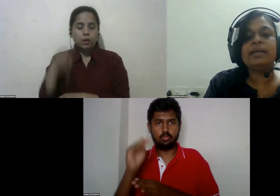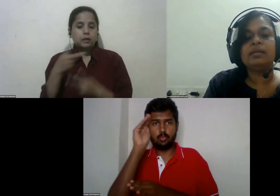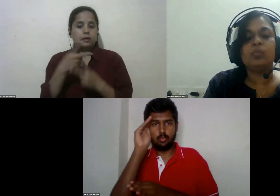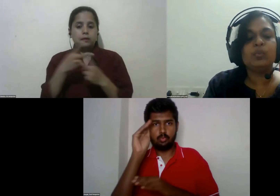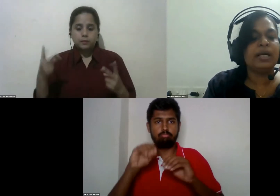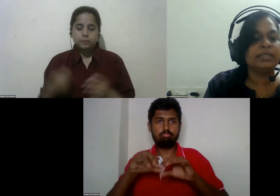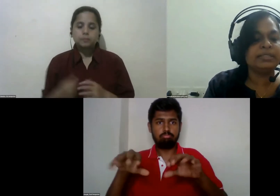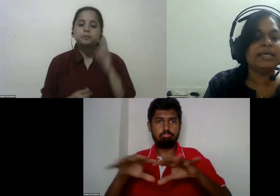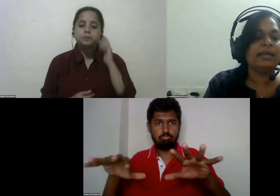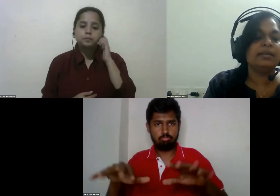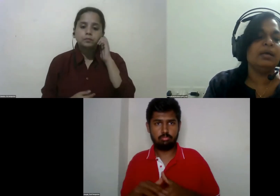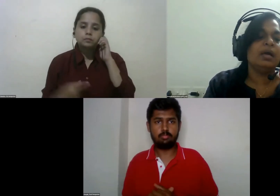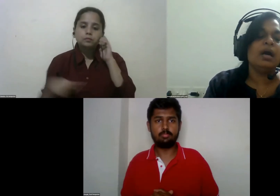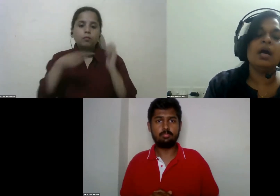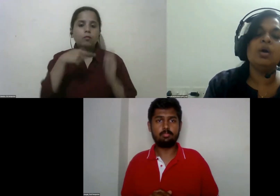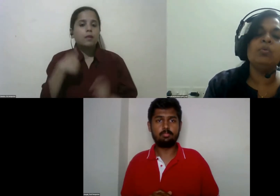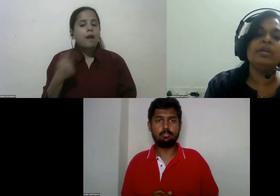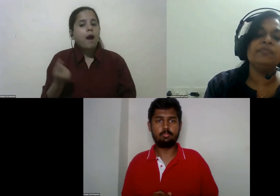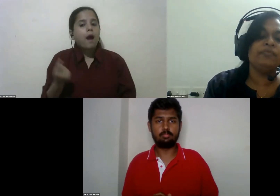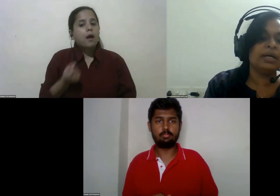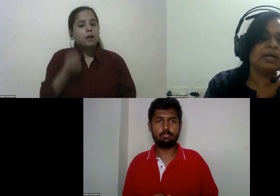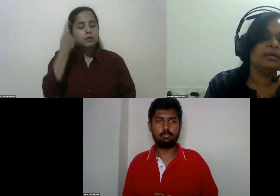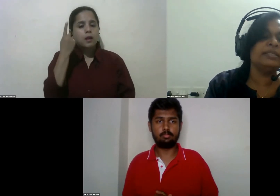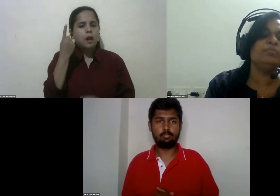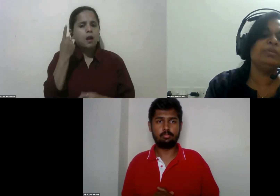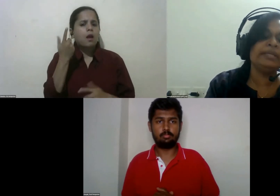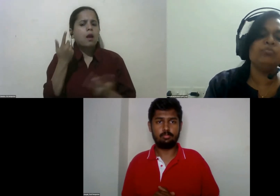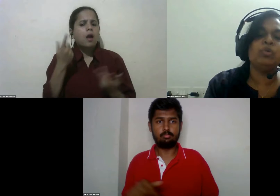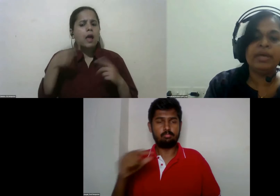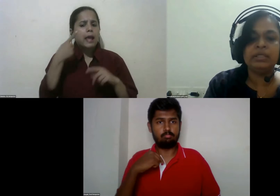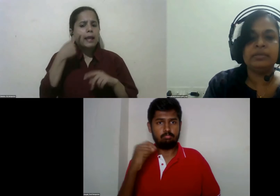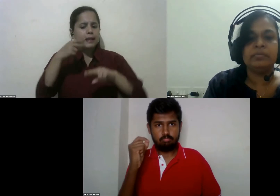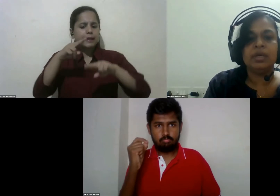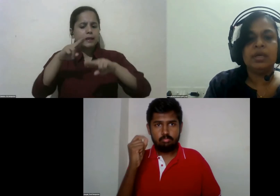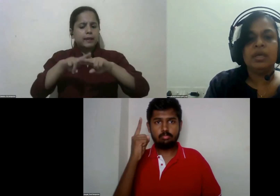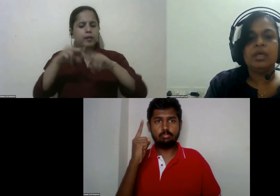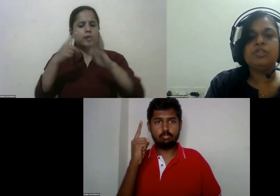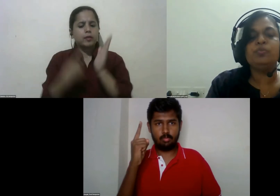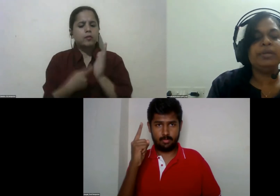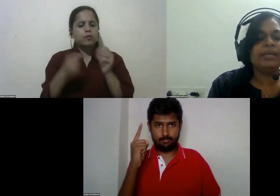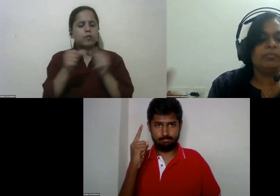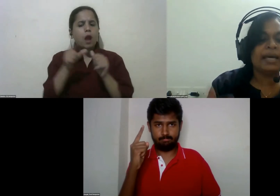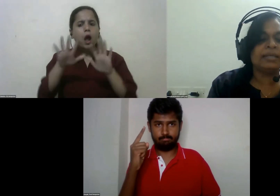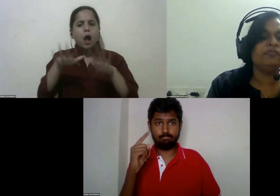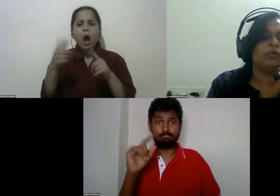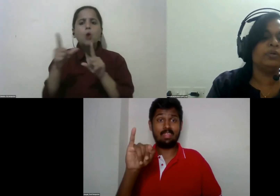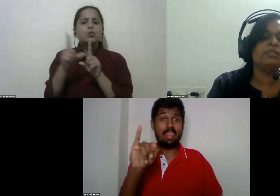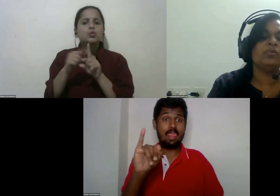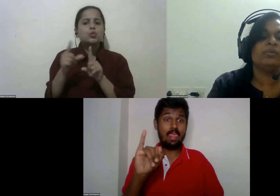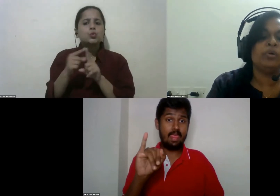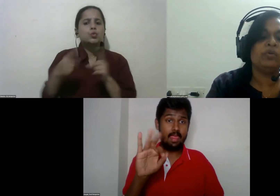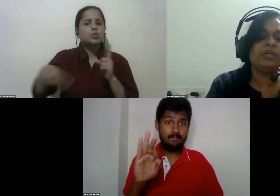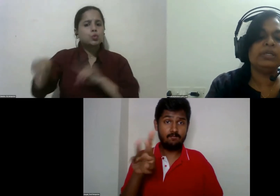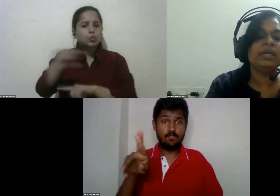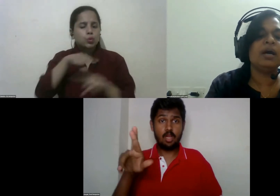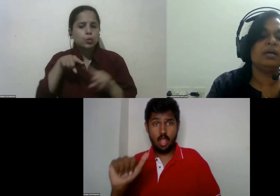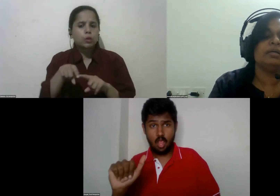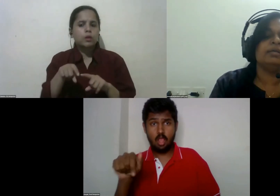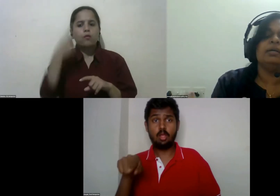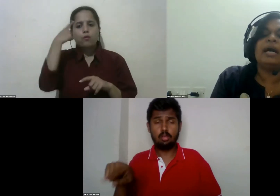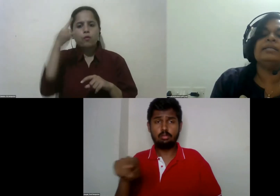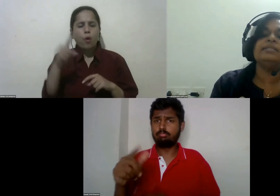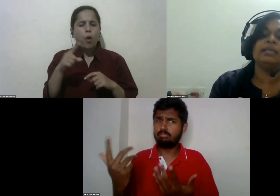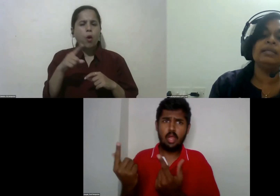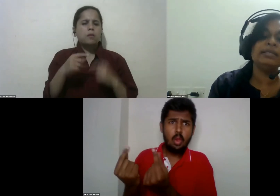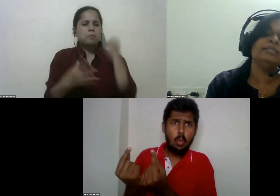so that we understand how IFRA is building momentum to bring back the focus on poverty,